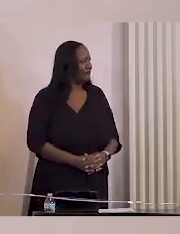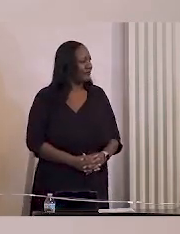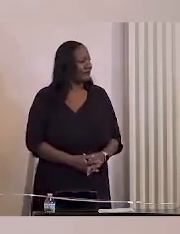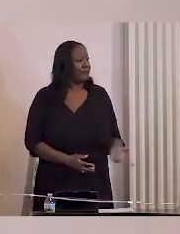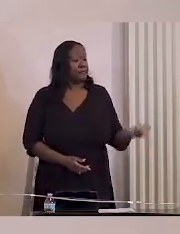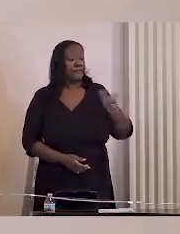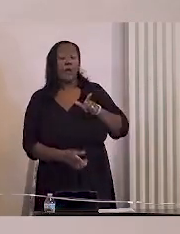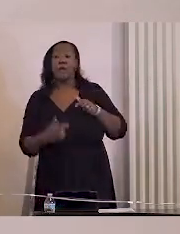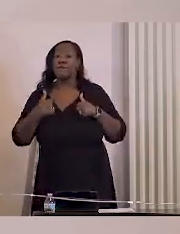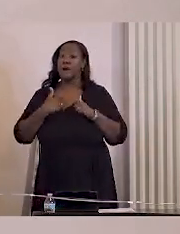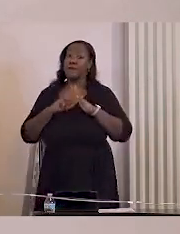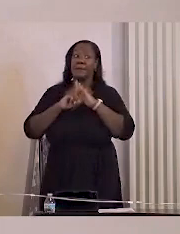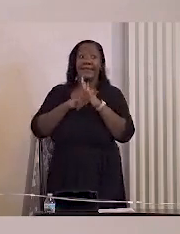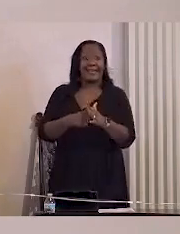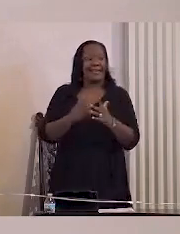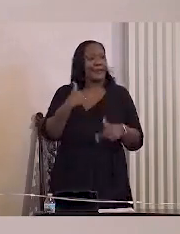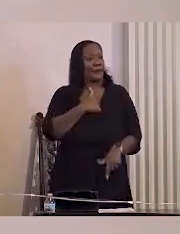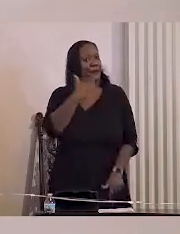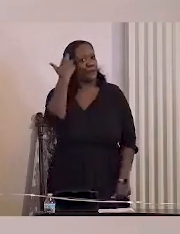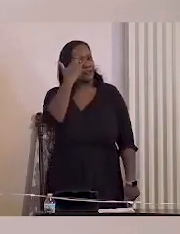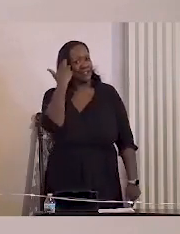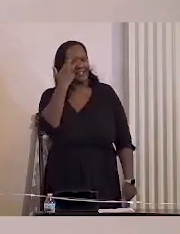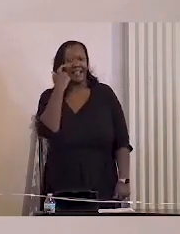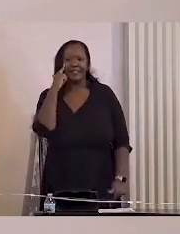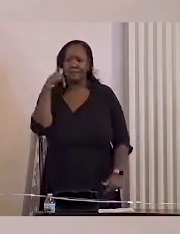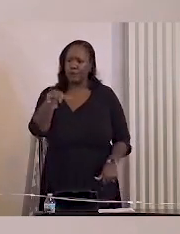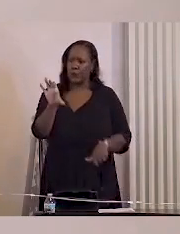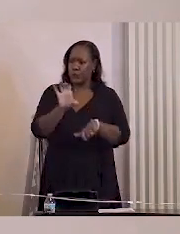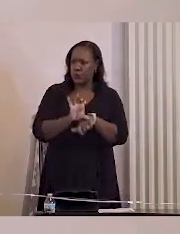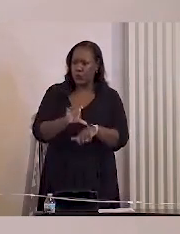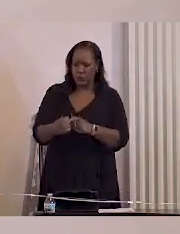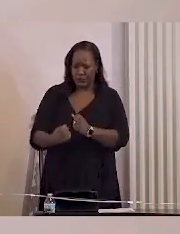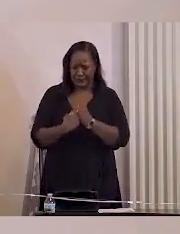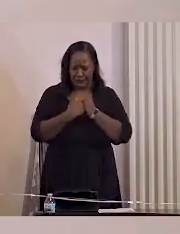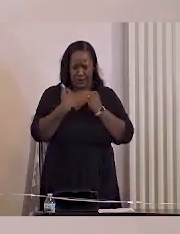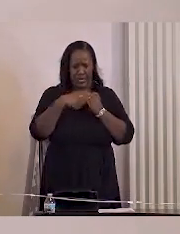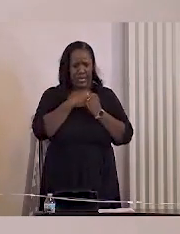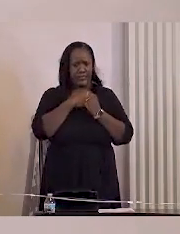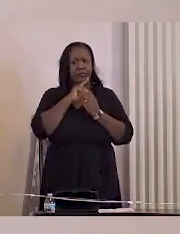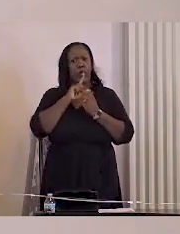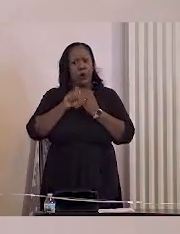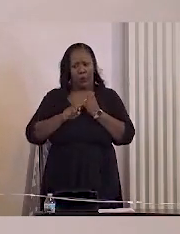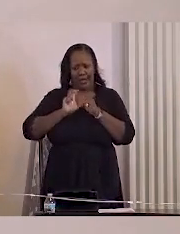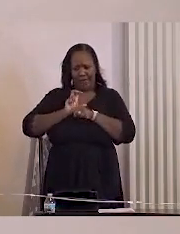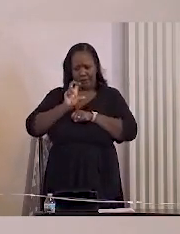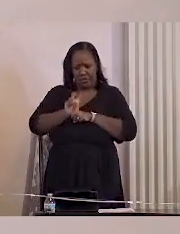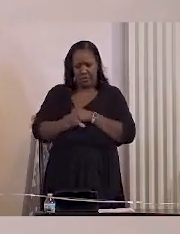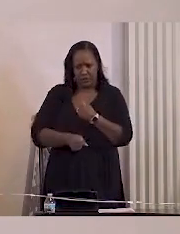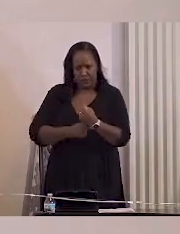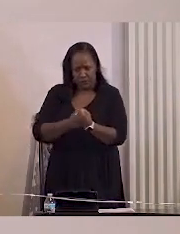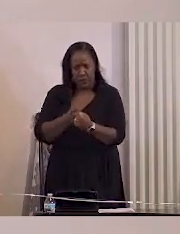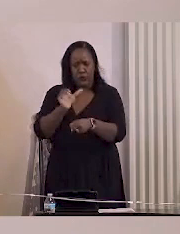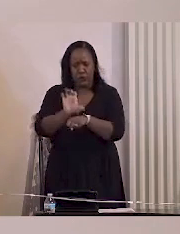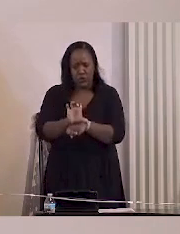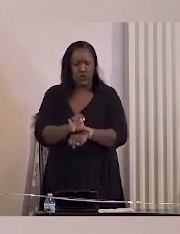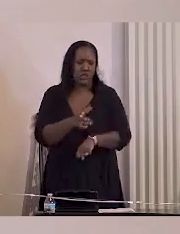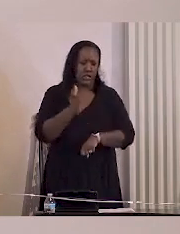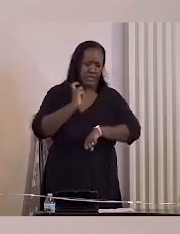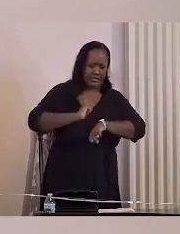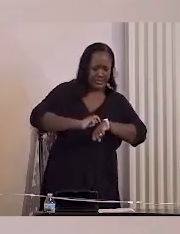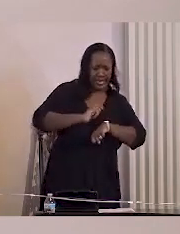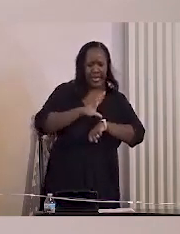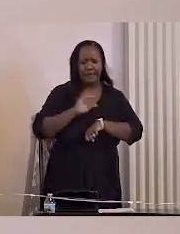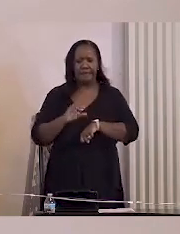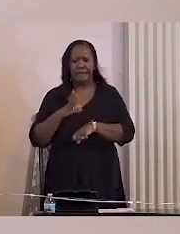From the beginning, we realized that for the church to support us, we needed to support the church with time